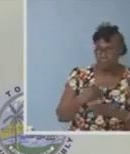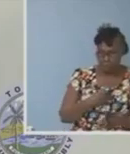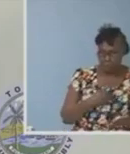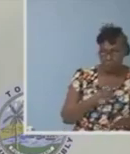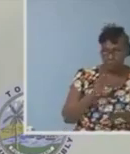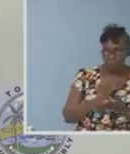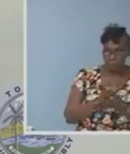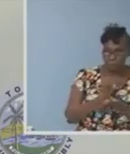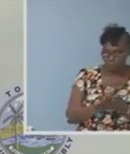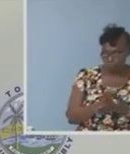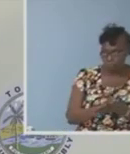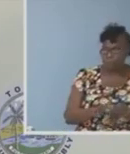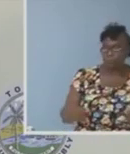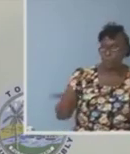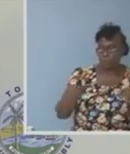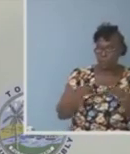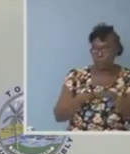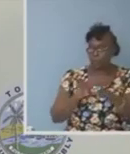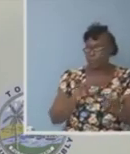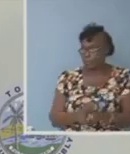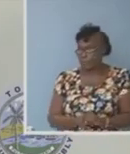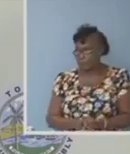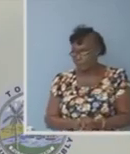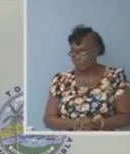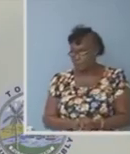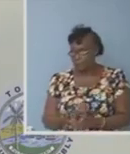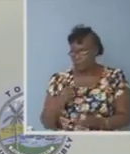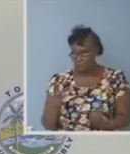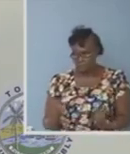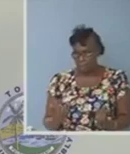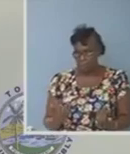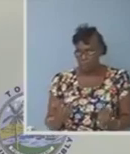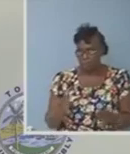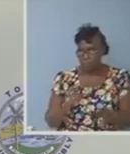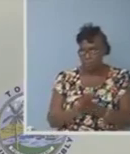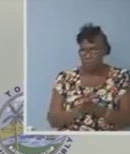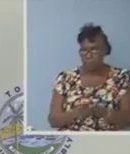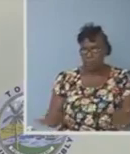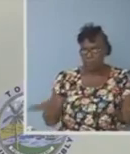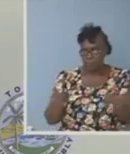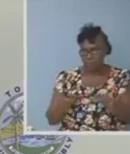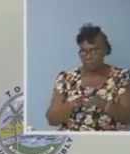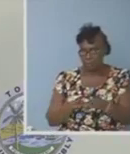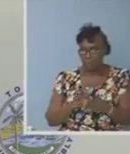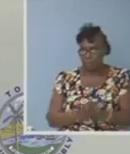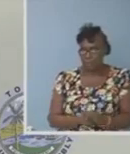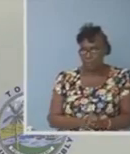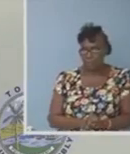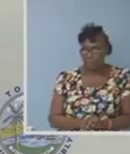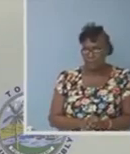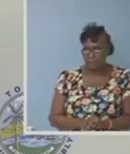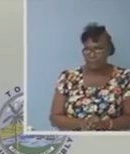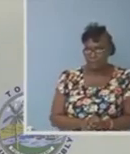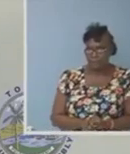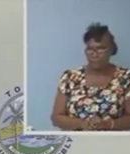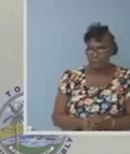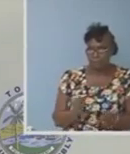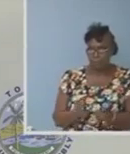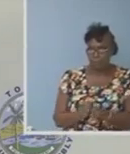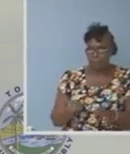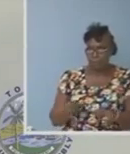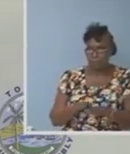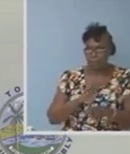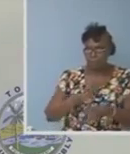were actually closed. So level 2 is where we are at right now, with the closure of